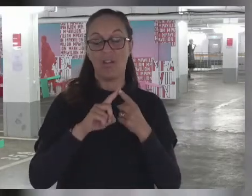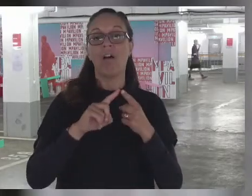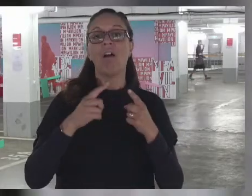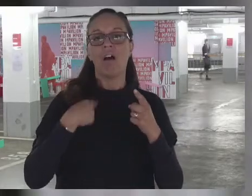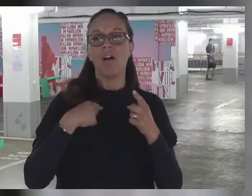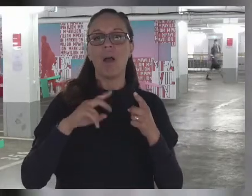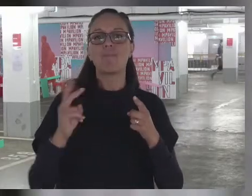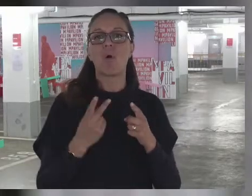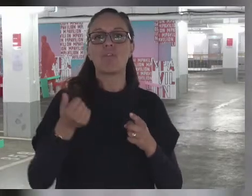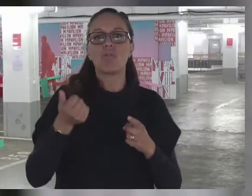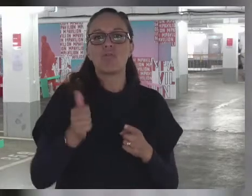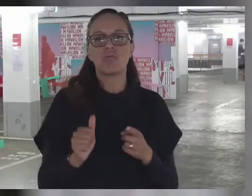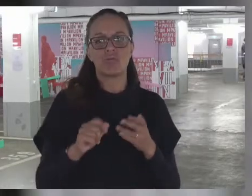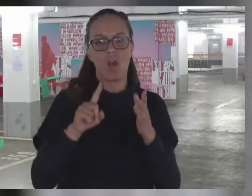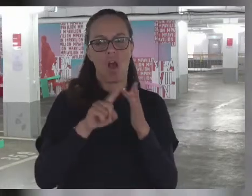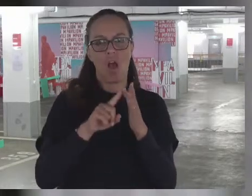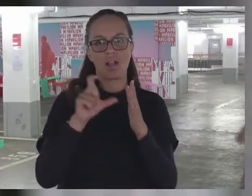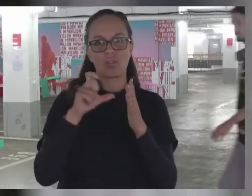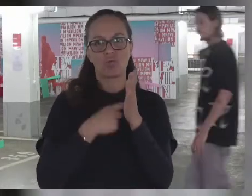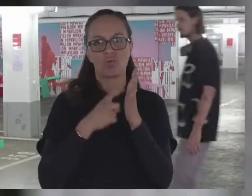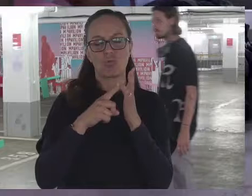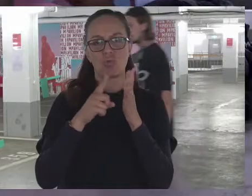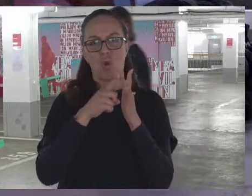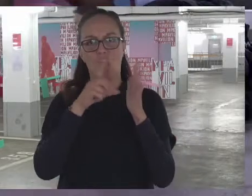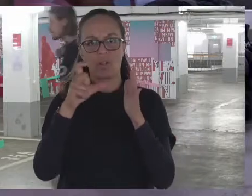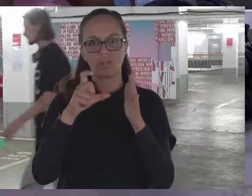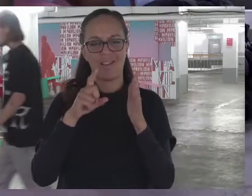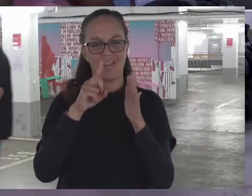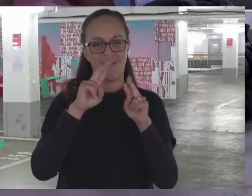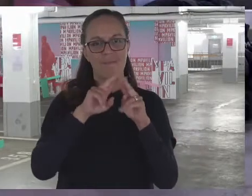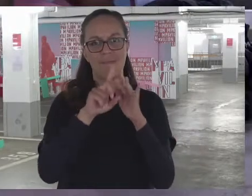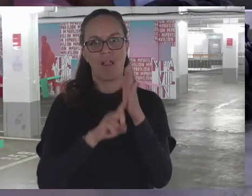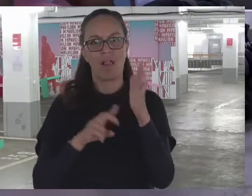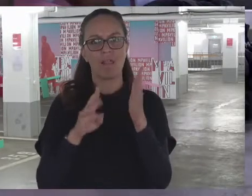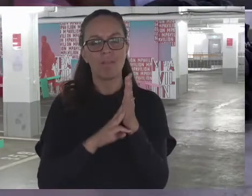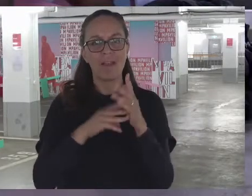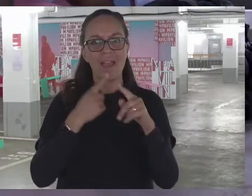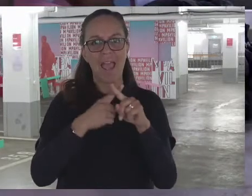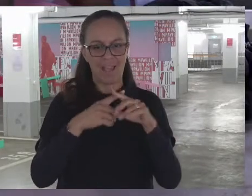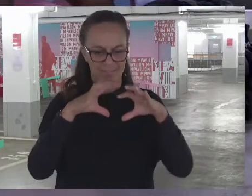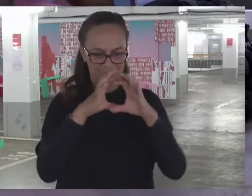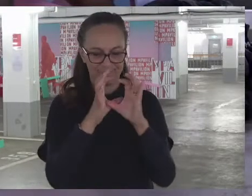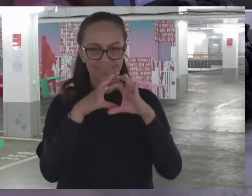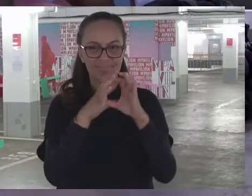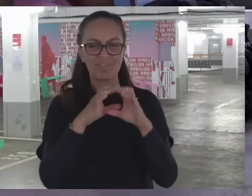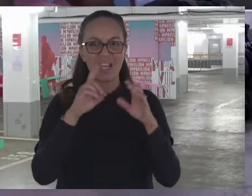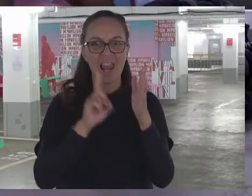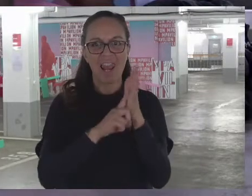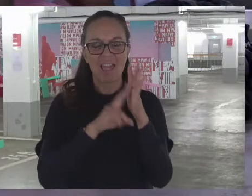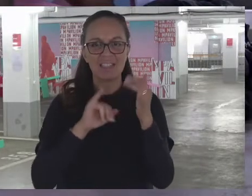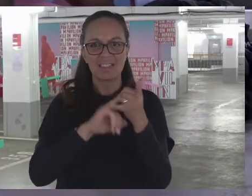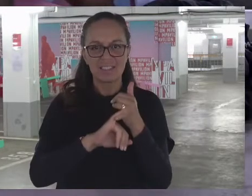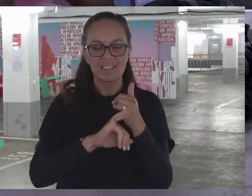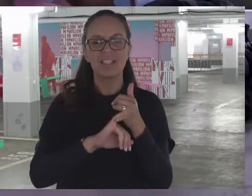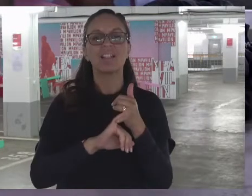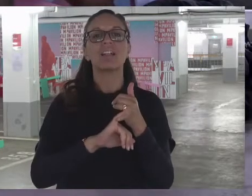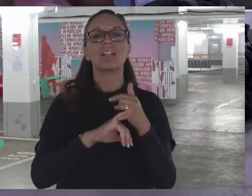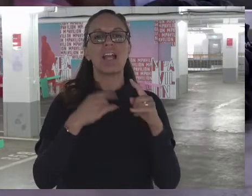film and lenses, and we're bending light and, manipulating light and really sort